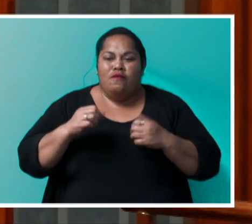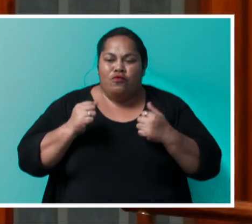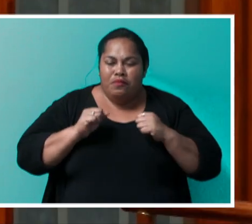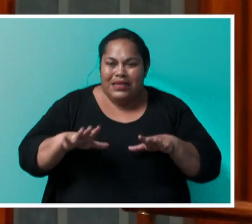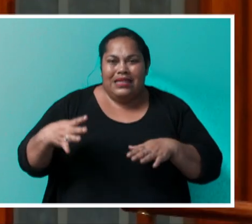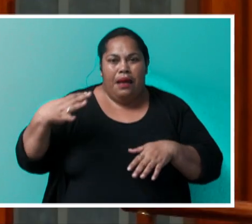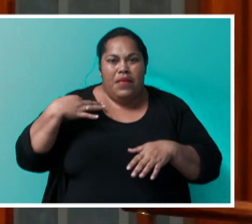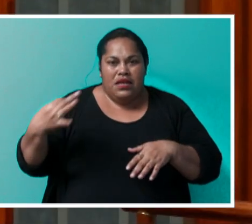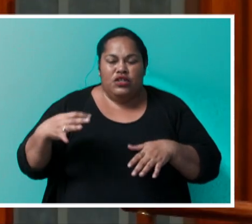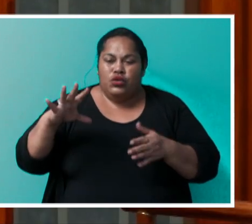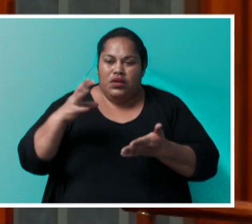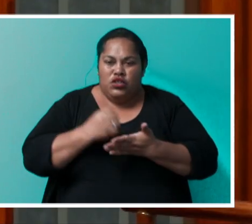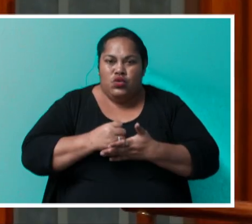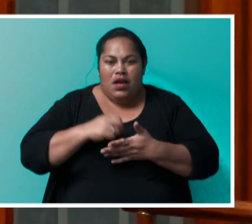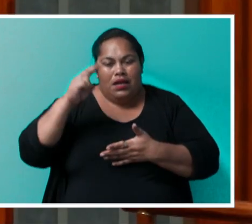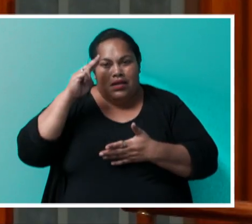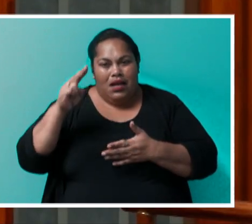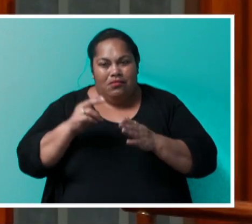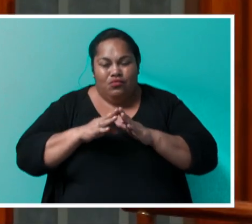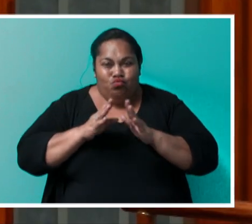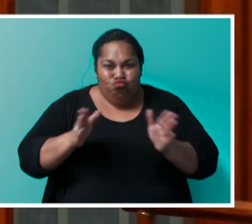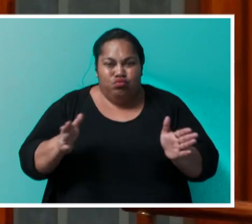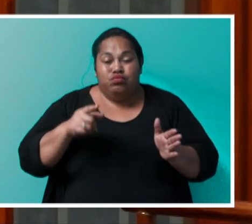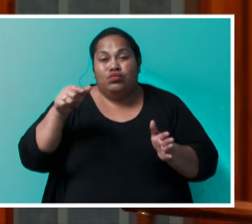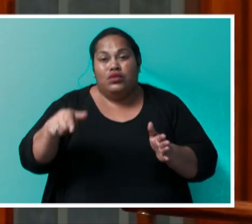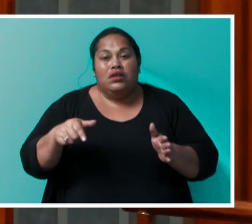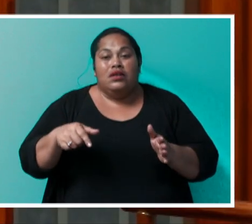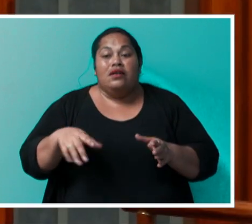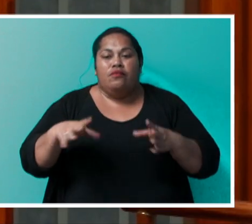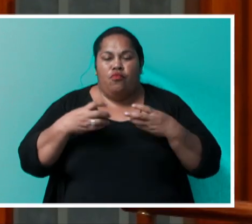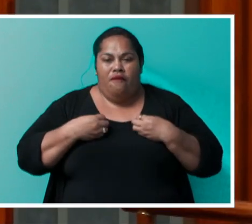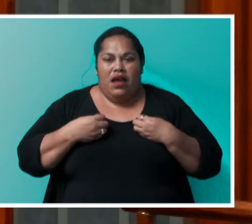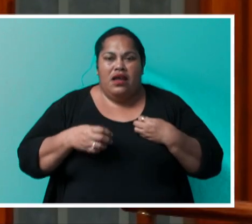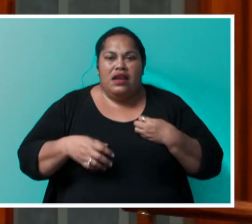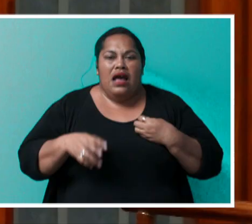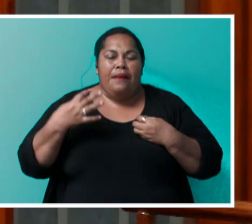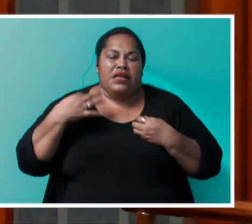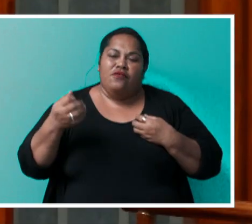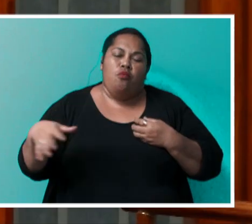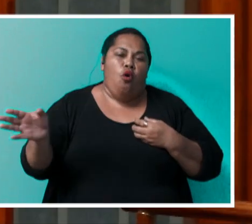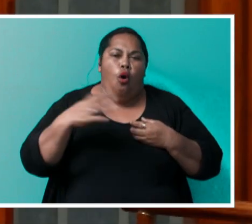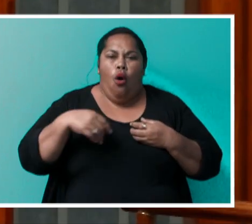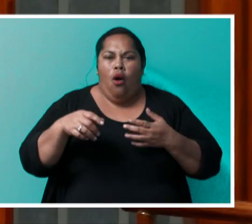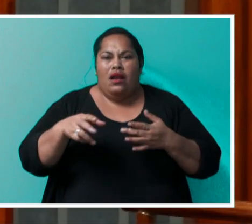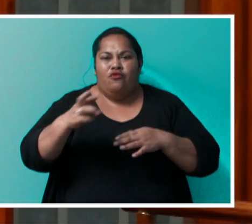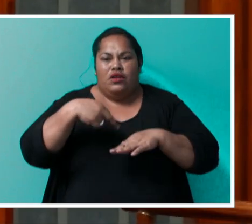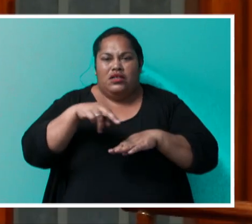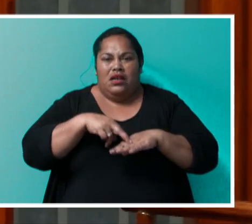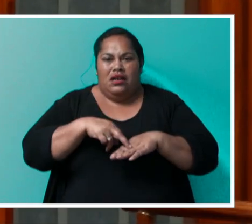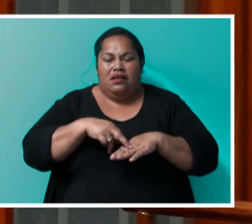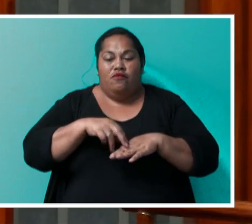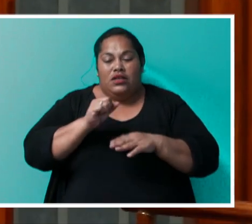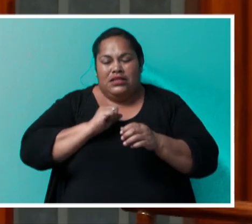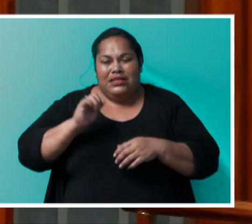ensure nationwide benefits, the pilot is accepting applications from all regions, overseen by dedicated staff to ensure a